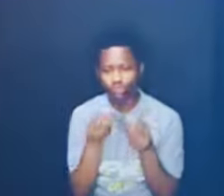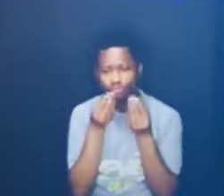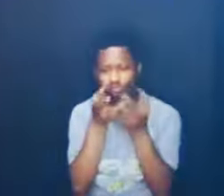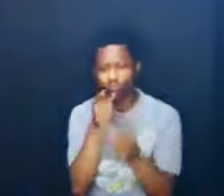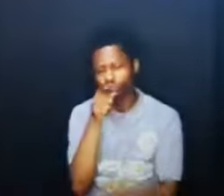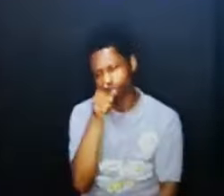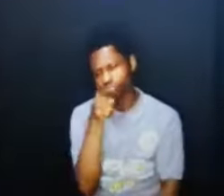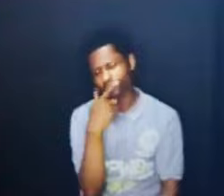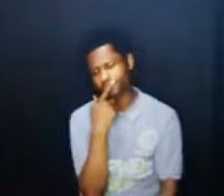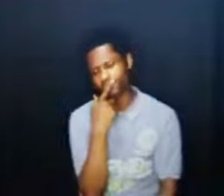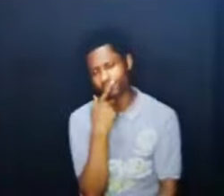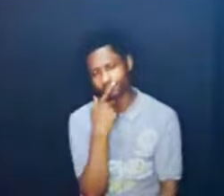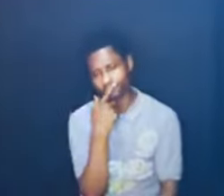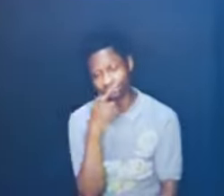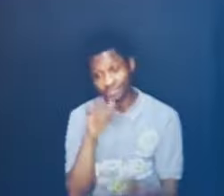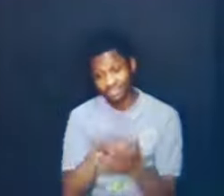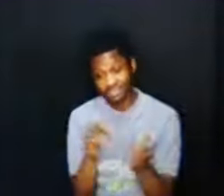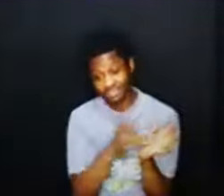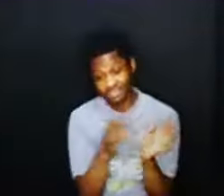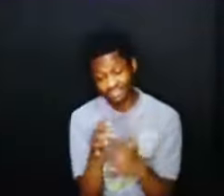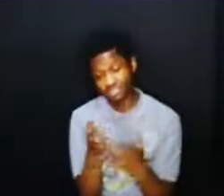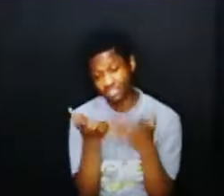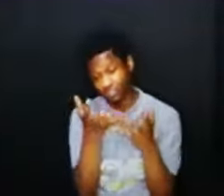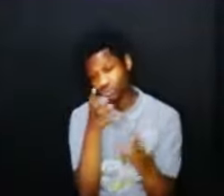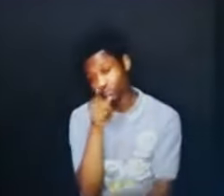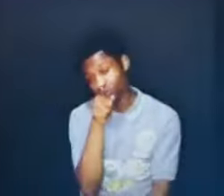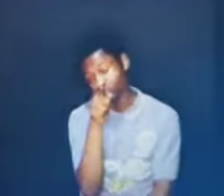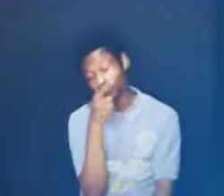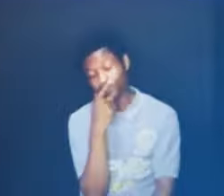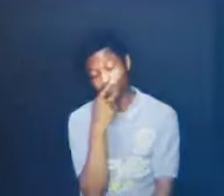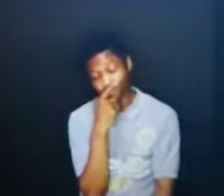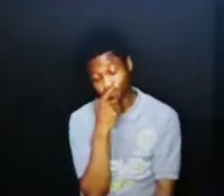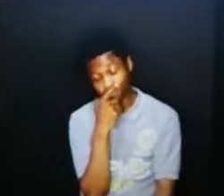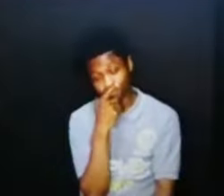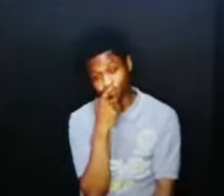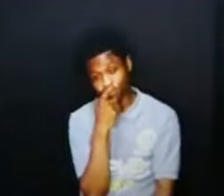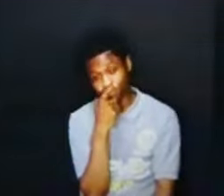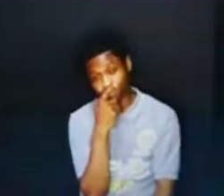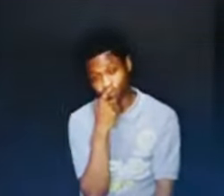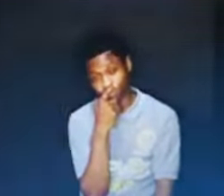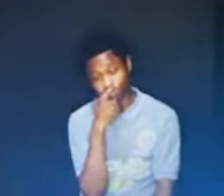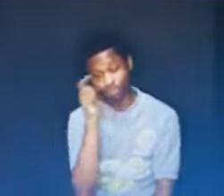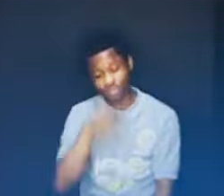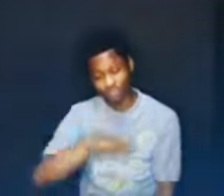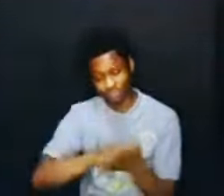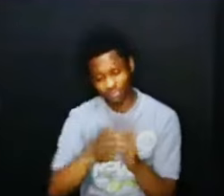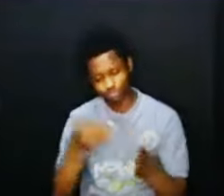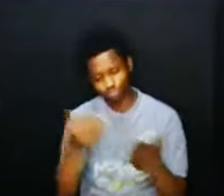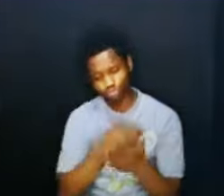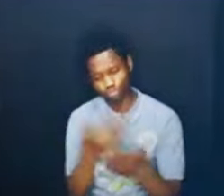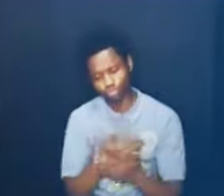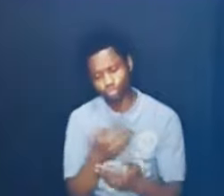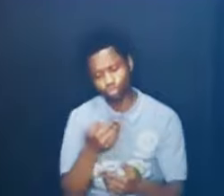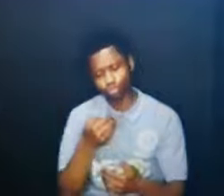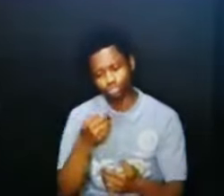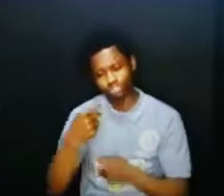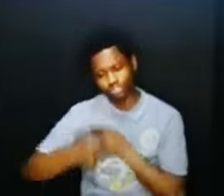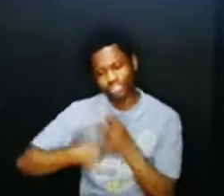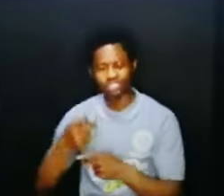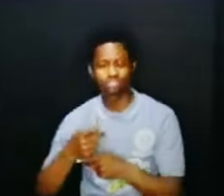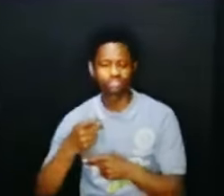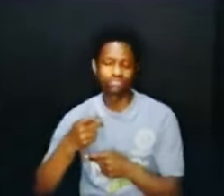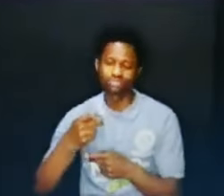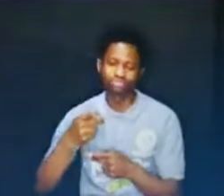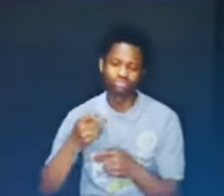ne we say who say. That Jesus demands of us a new kind of